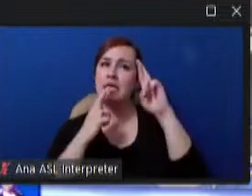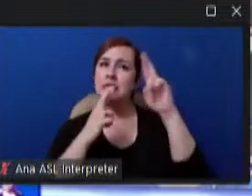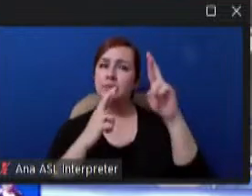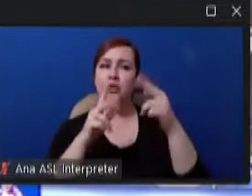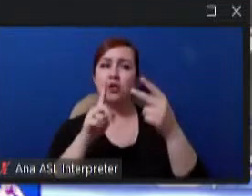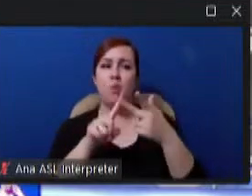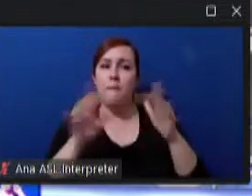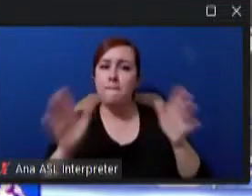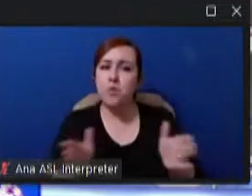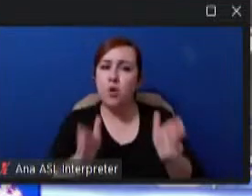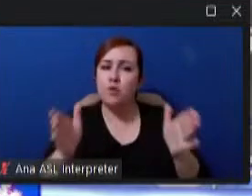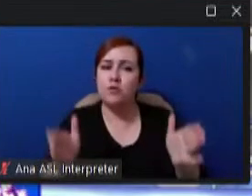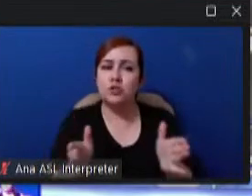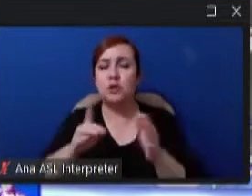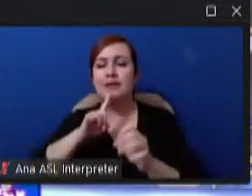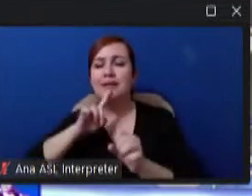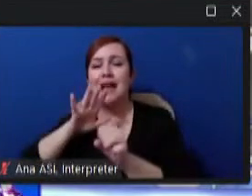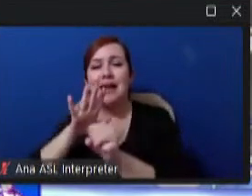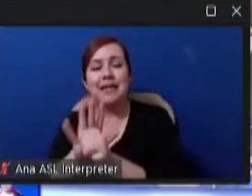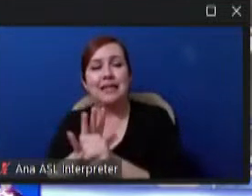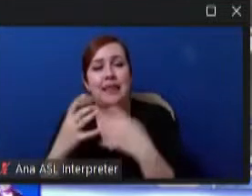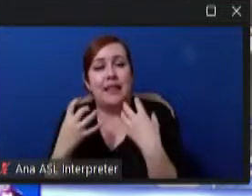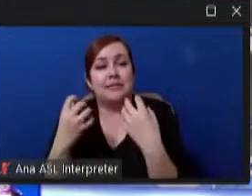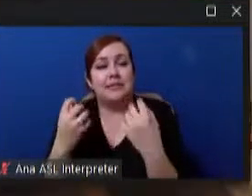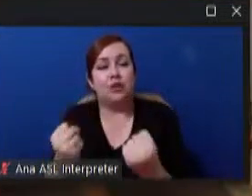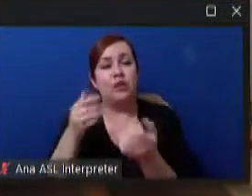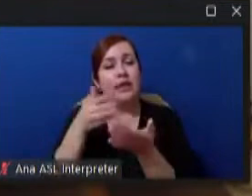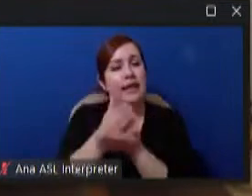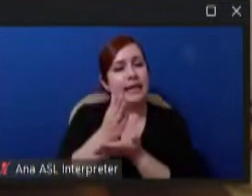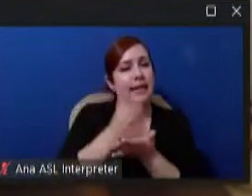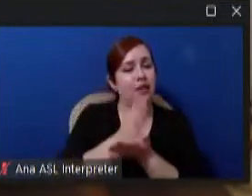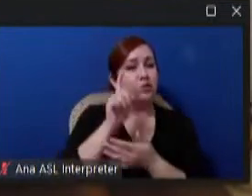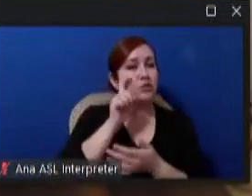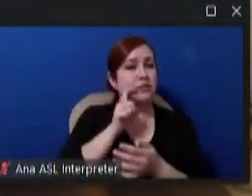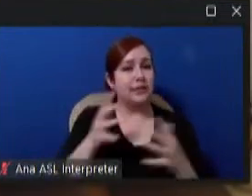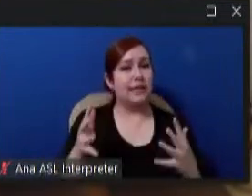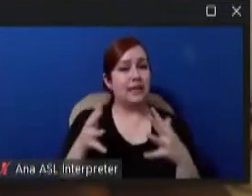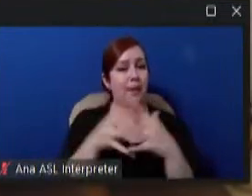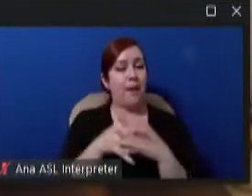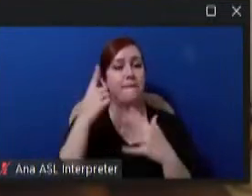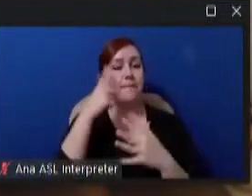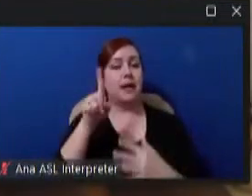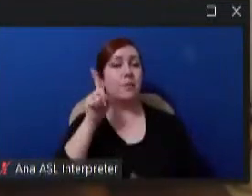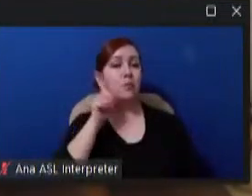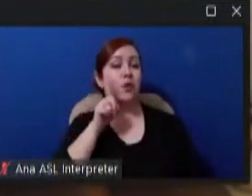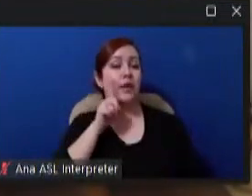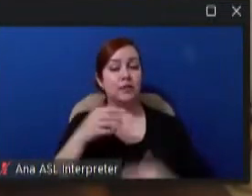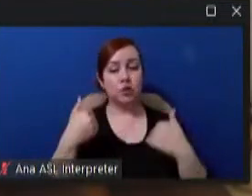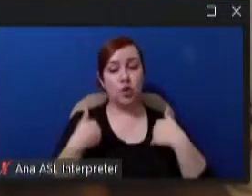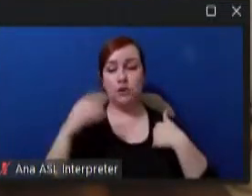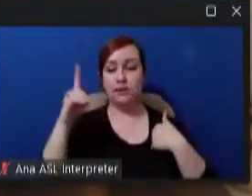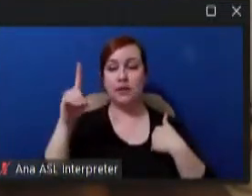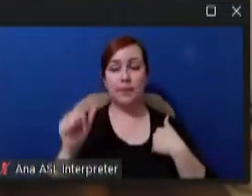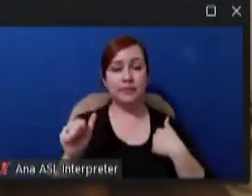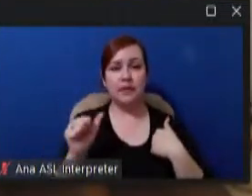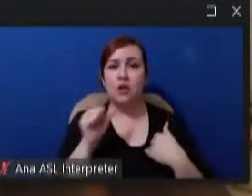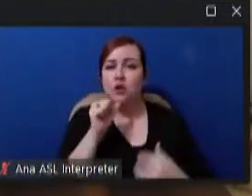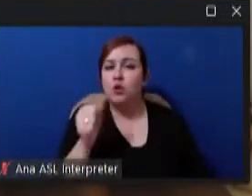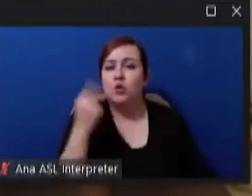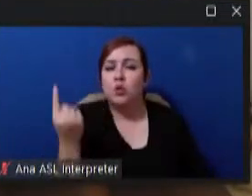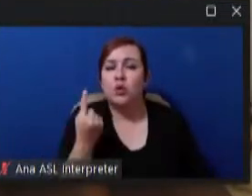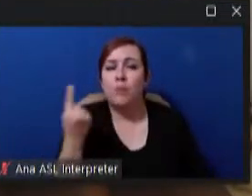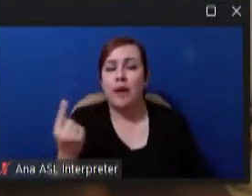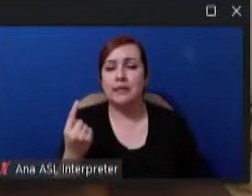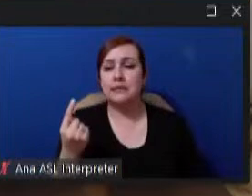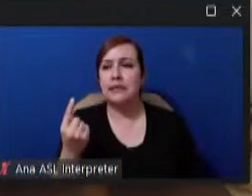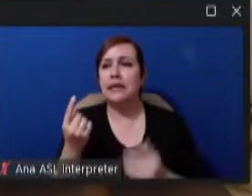respect, the promotion and guarantee of health and sexual and reproductive rights for women and girls